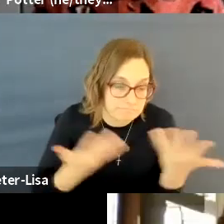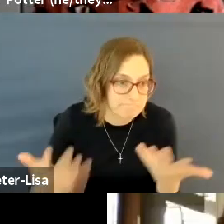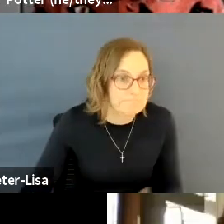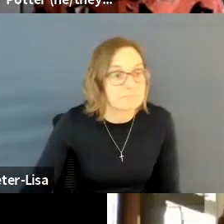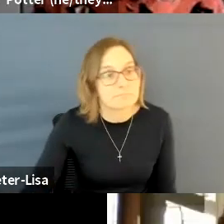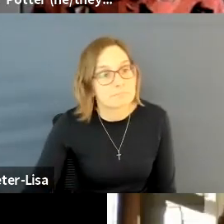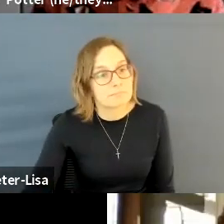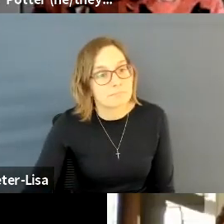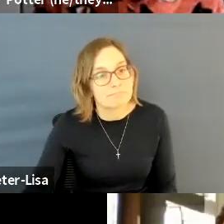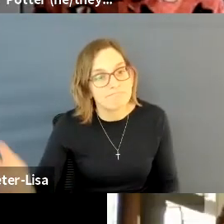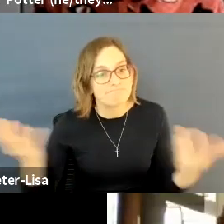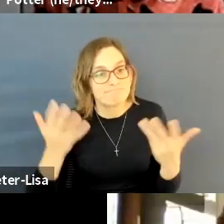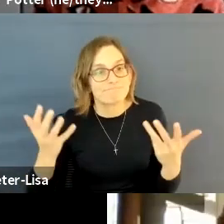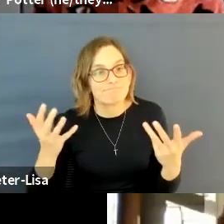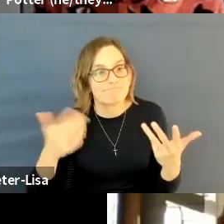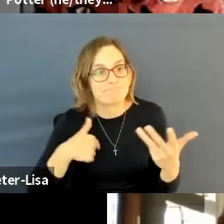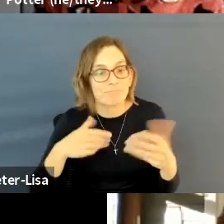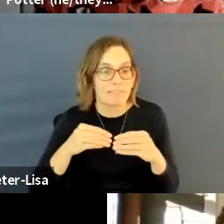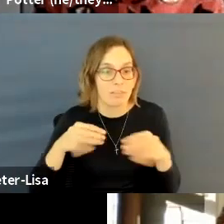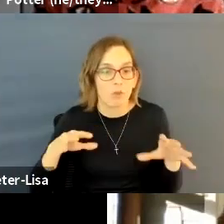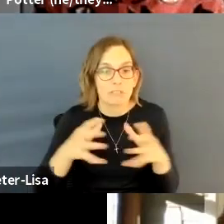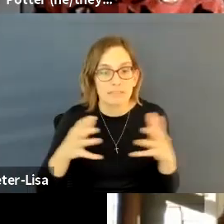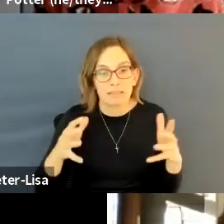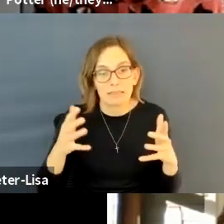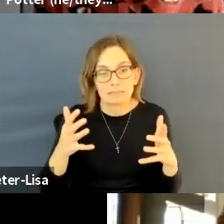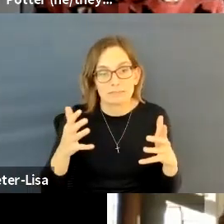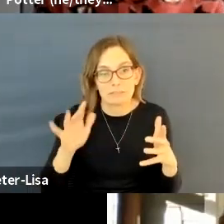And I lost a lot of the sympathy